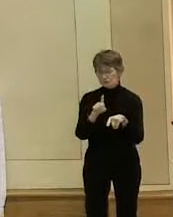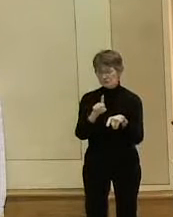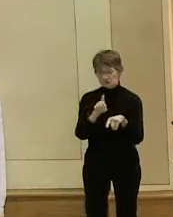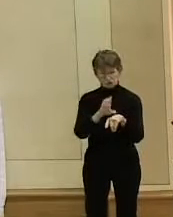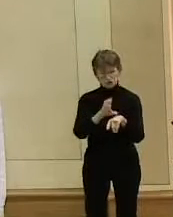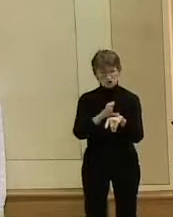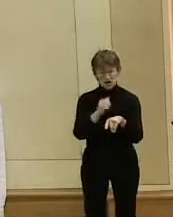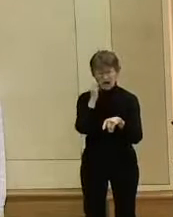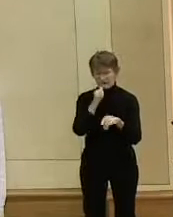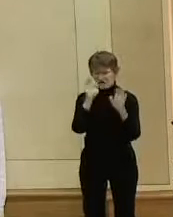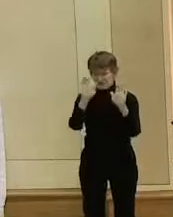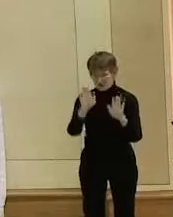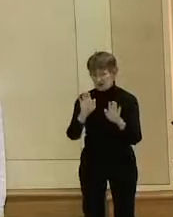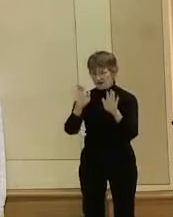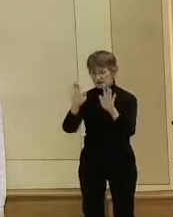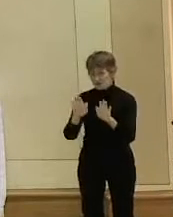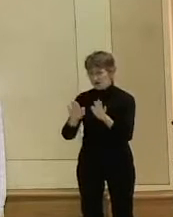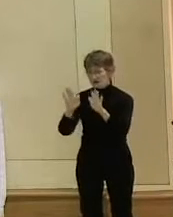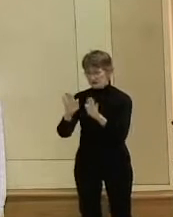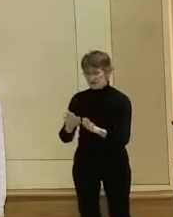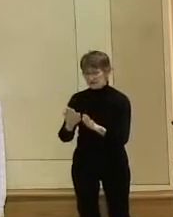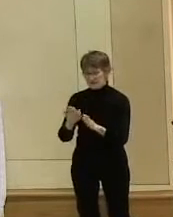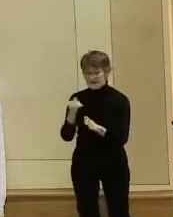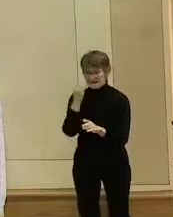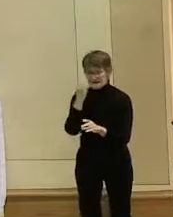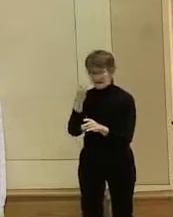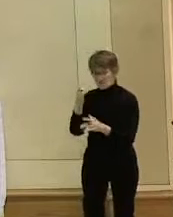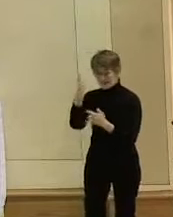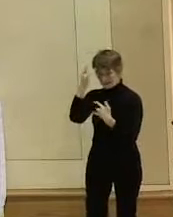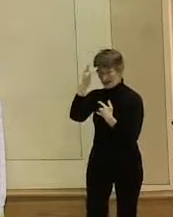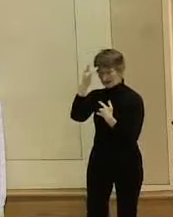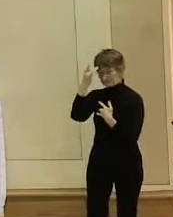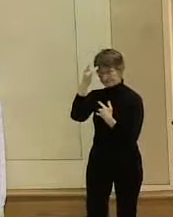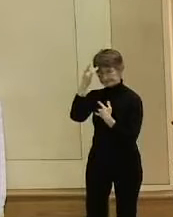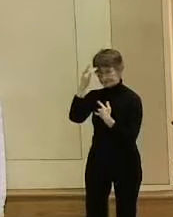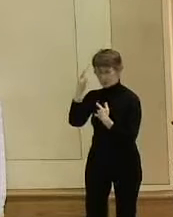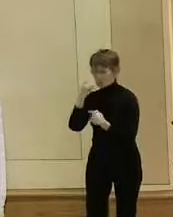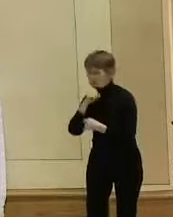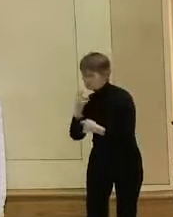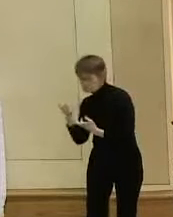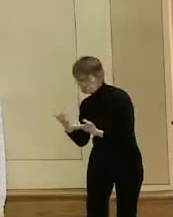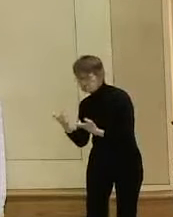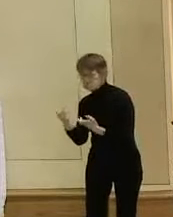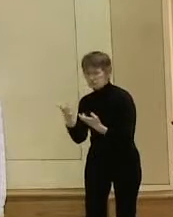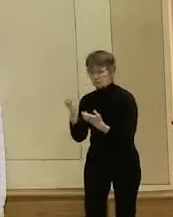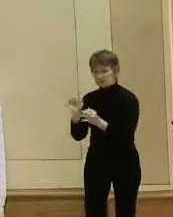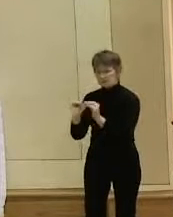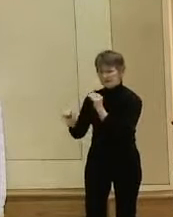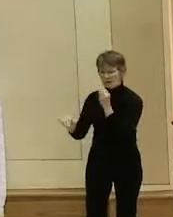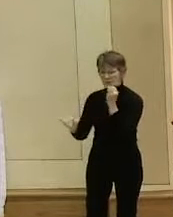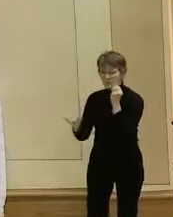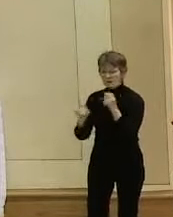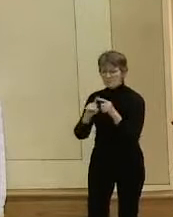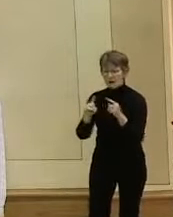are ill or taking care of someone who is ill, from Bishop Fulda.